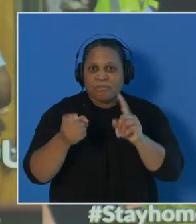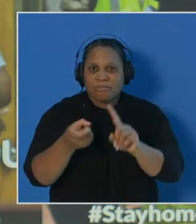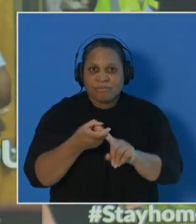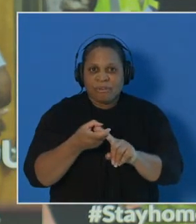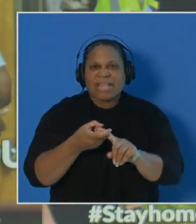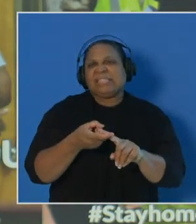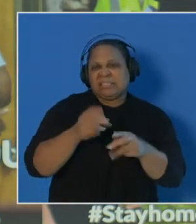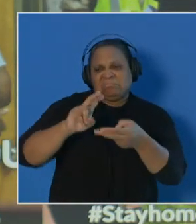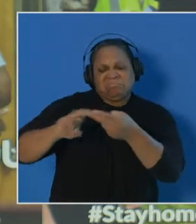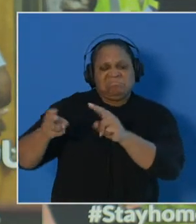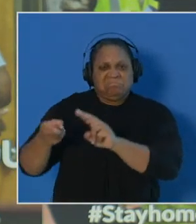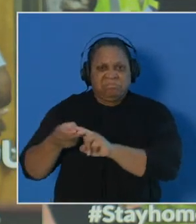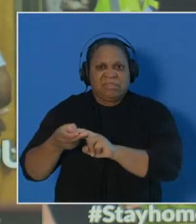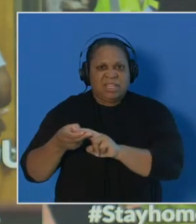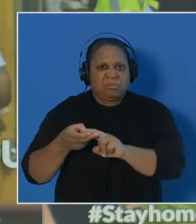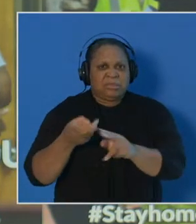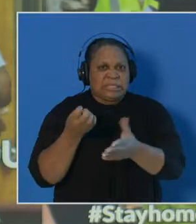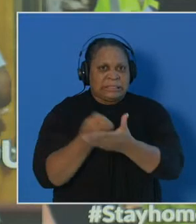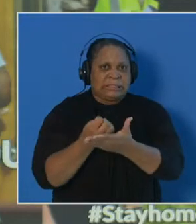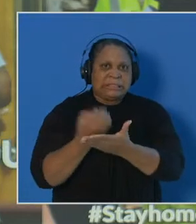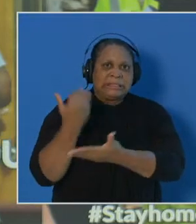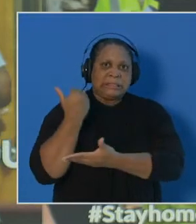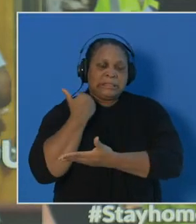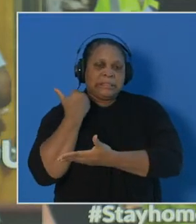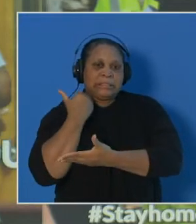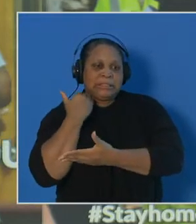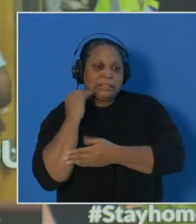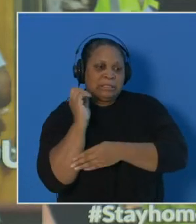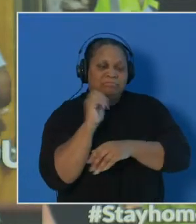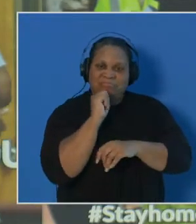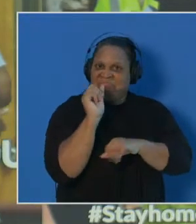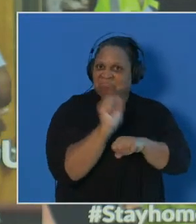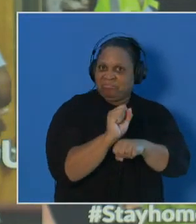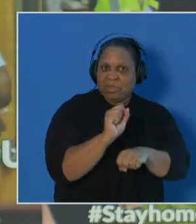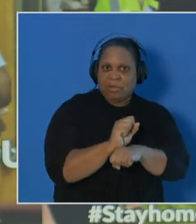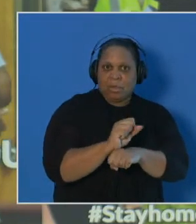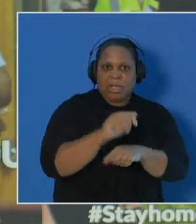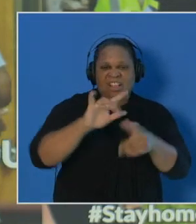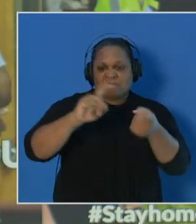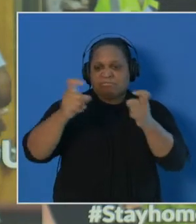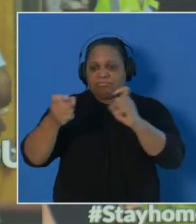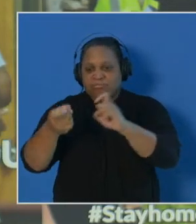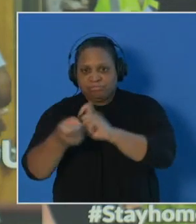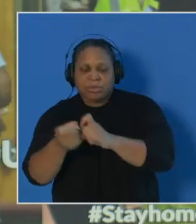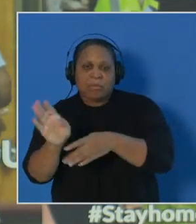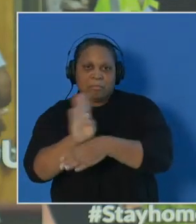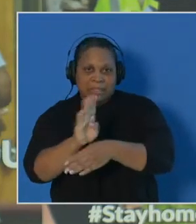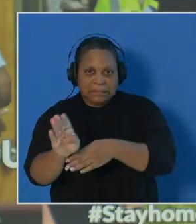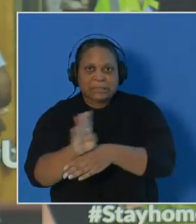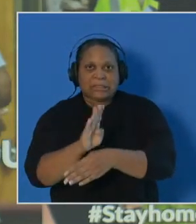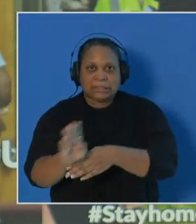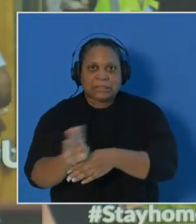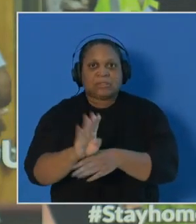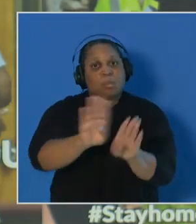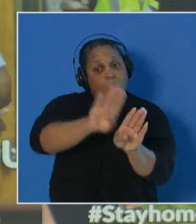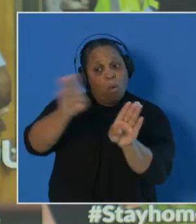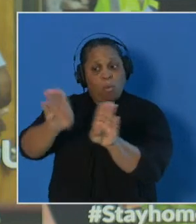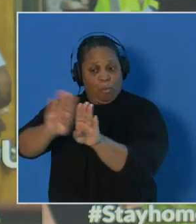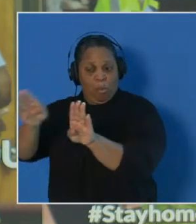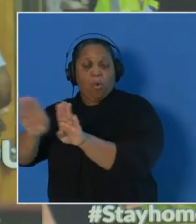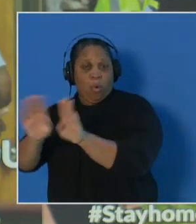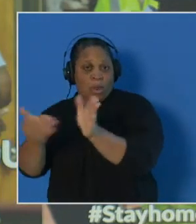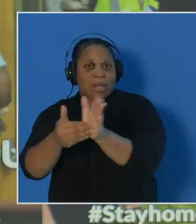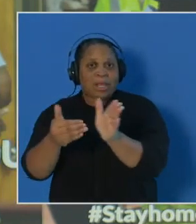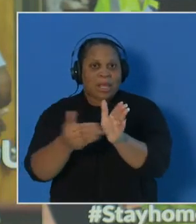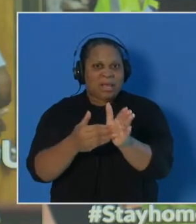this pandemic returning to work, and more of our business adapting, innovating, and reopening. We have come